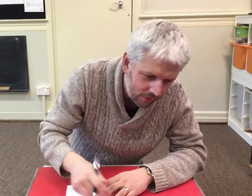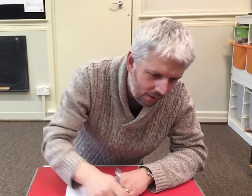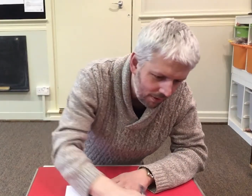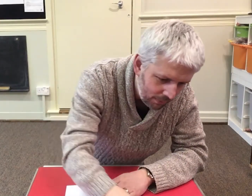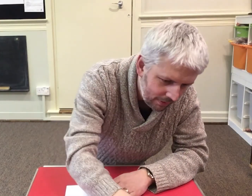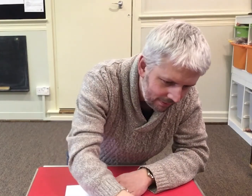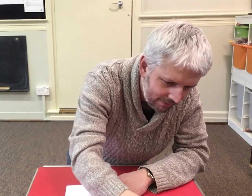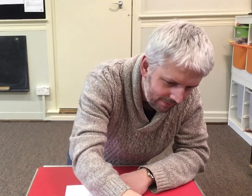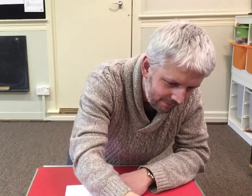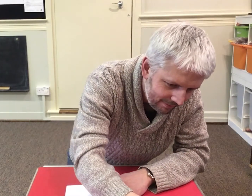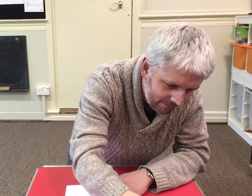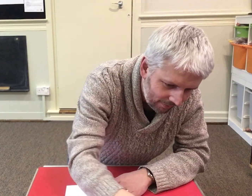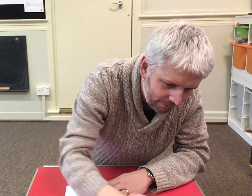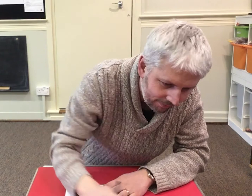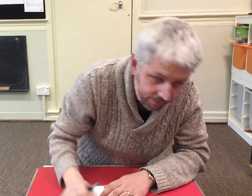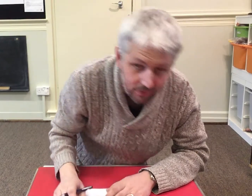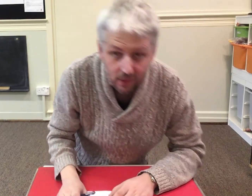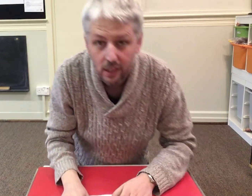Time up.